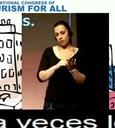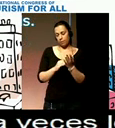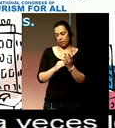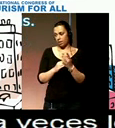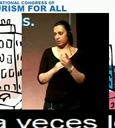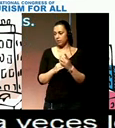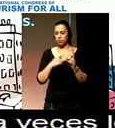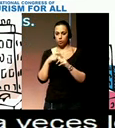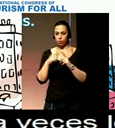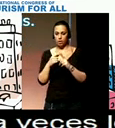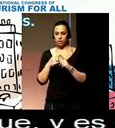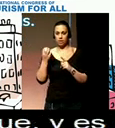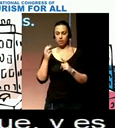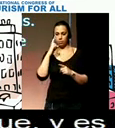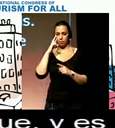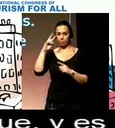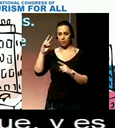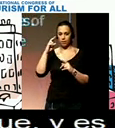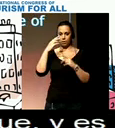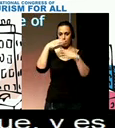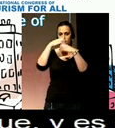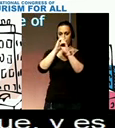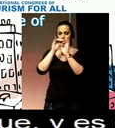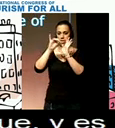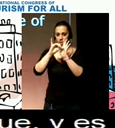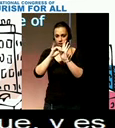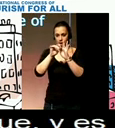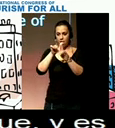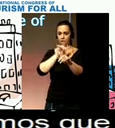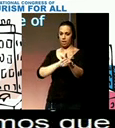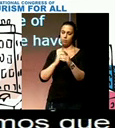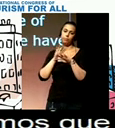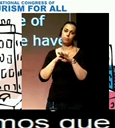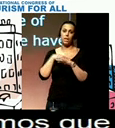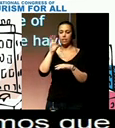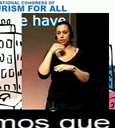sure. It's because some things we have to see them at different levels.